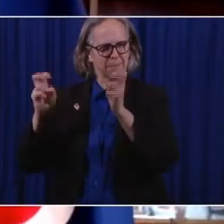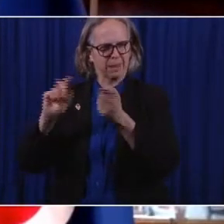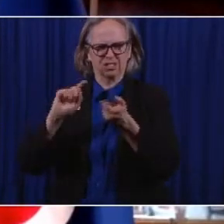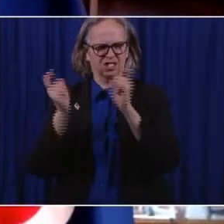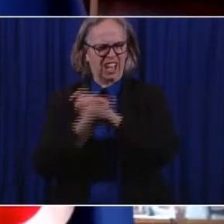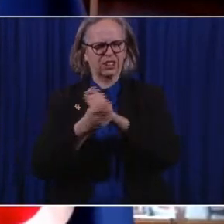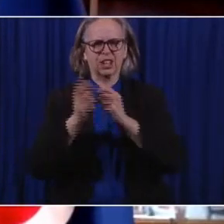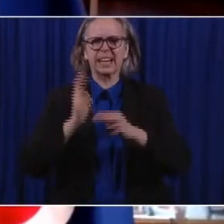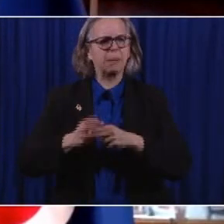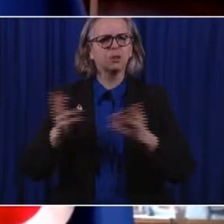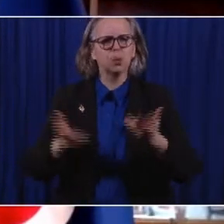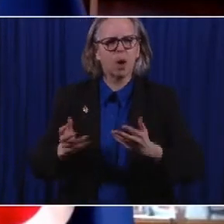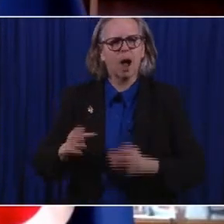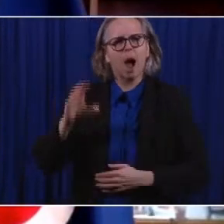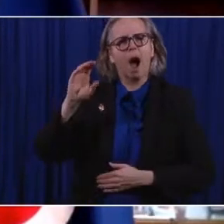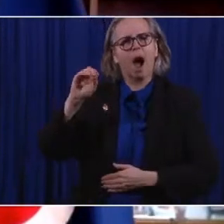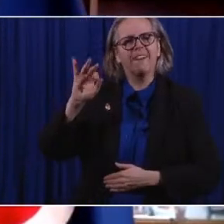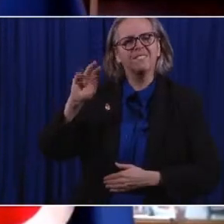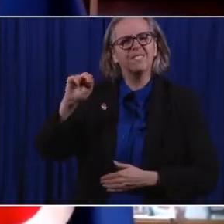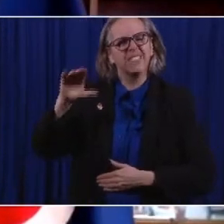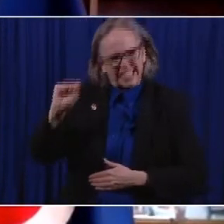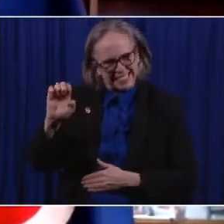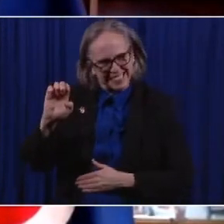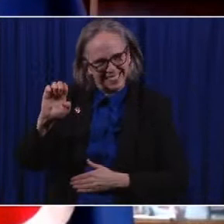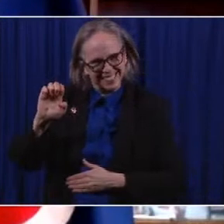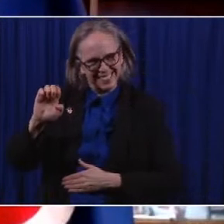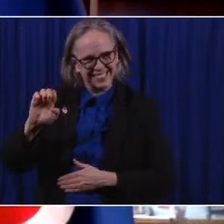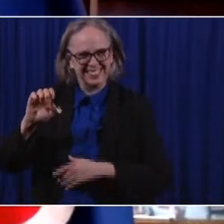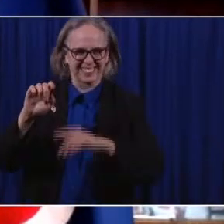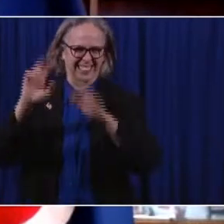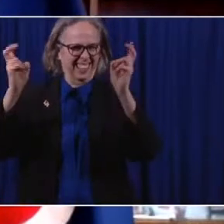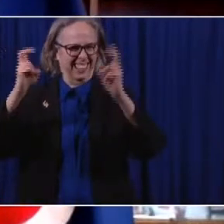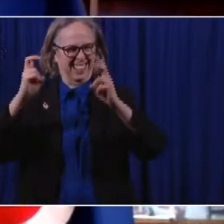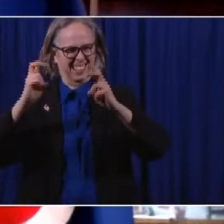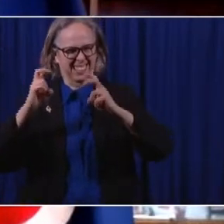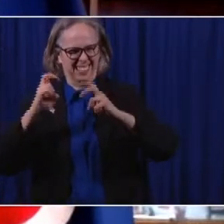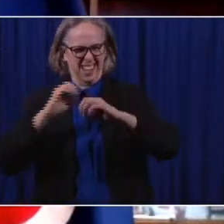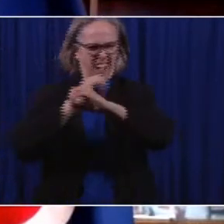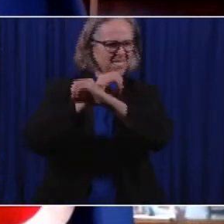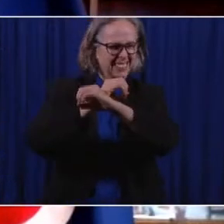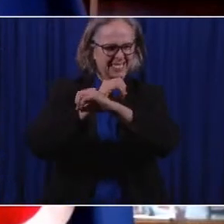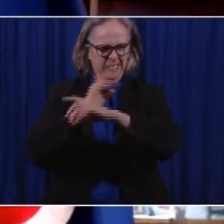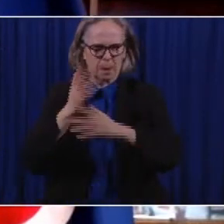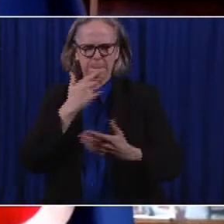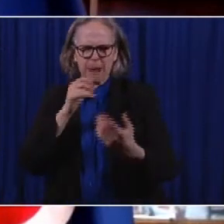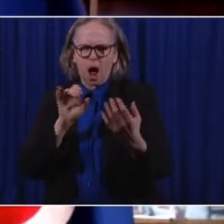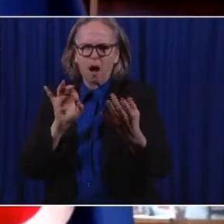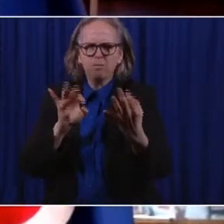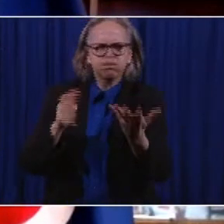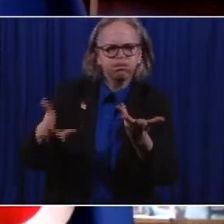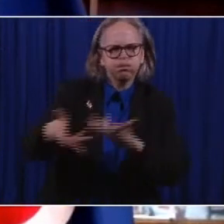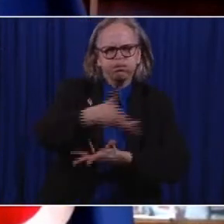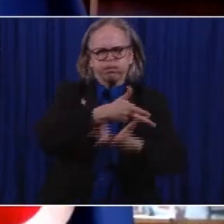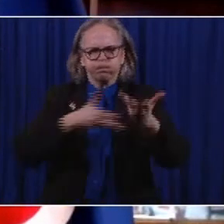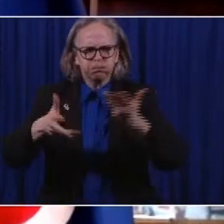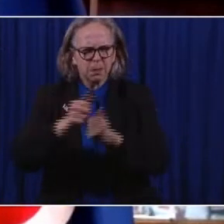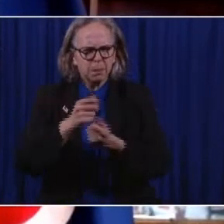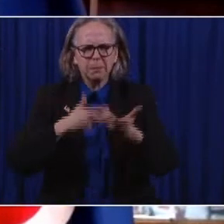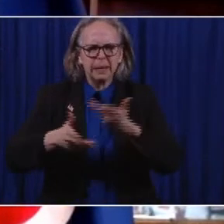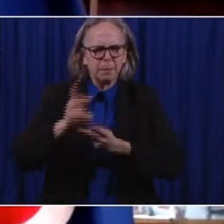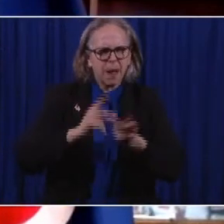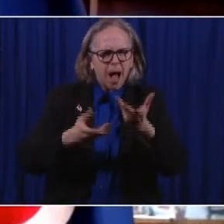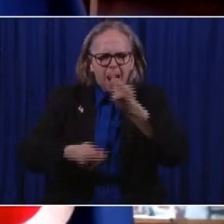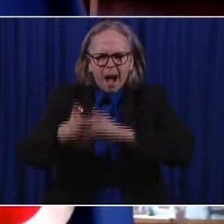getting more data to them, better feedback loop going on with our local providers and our local